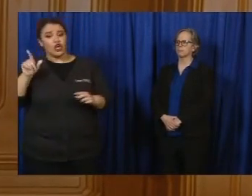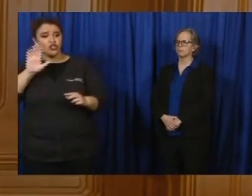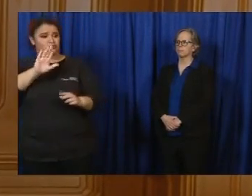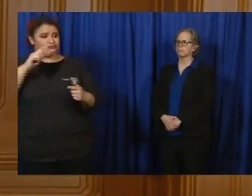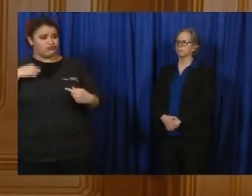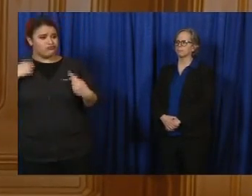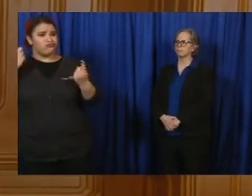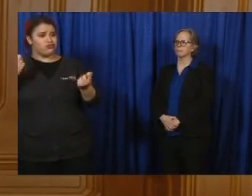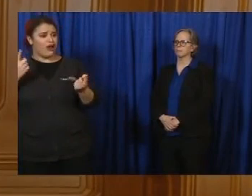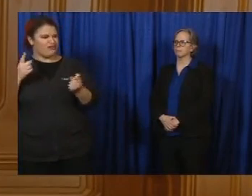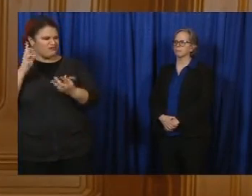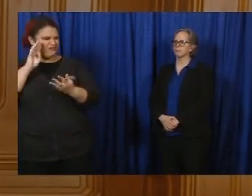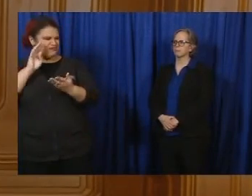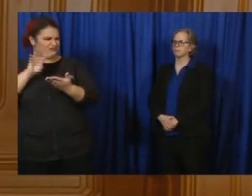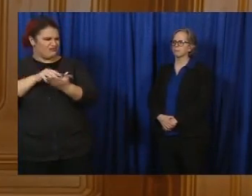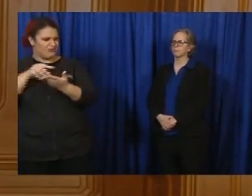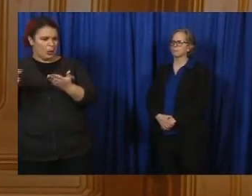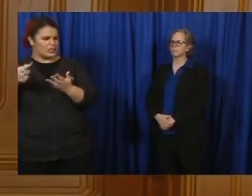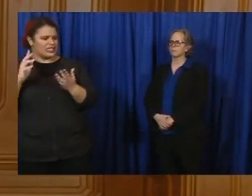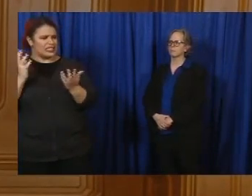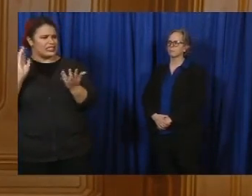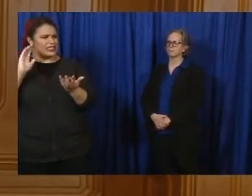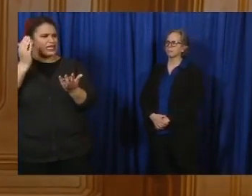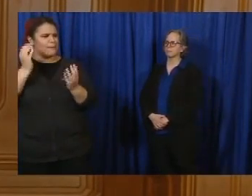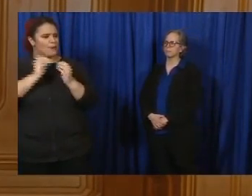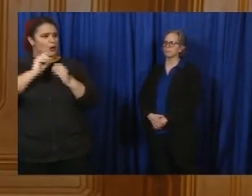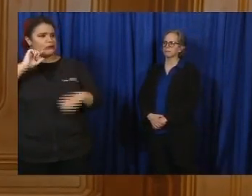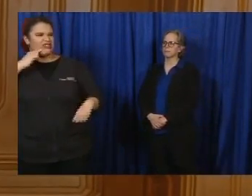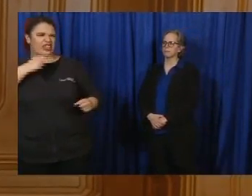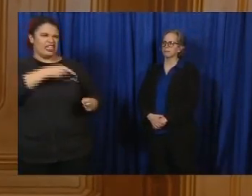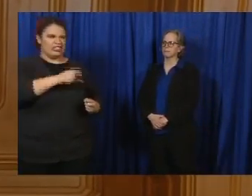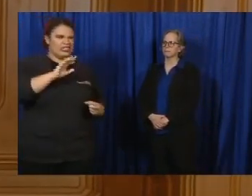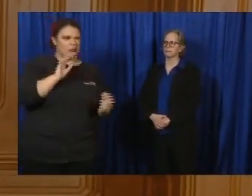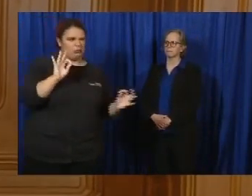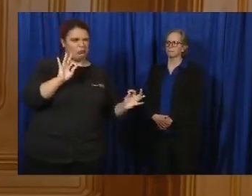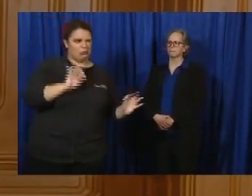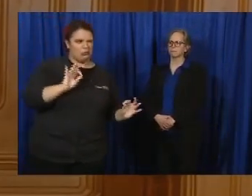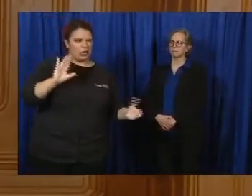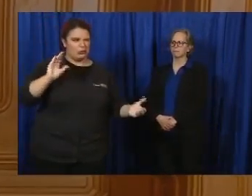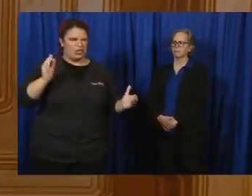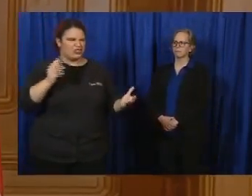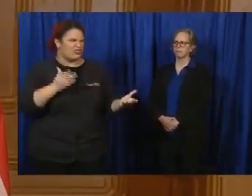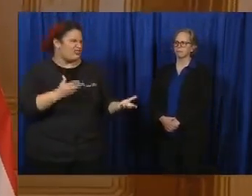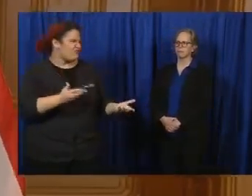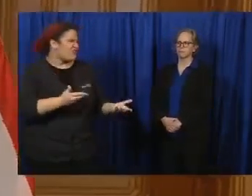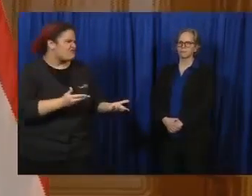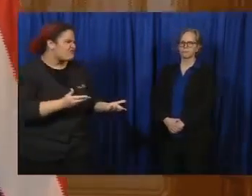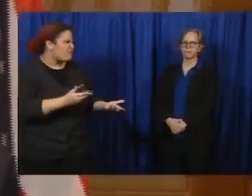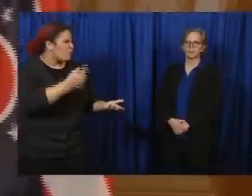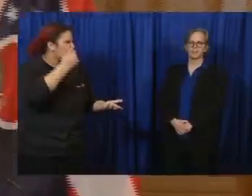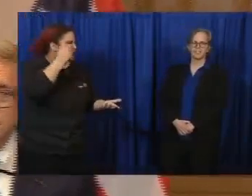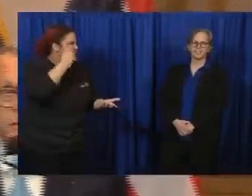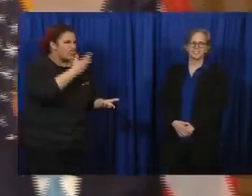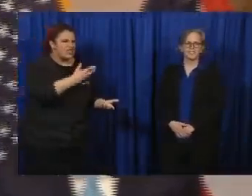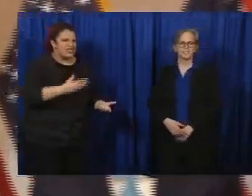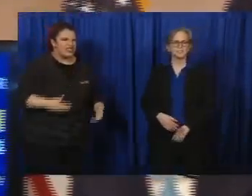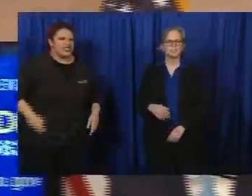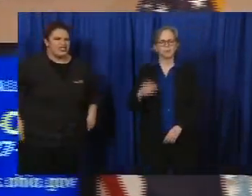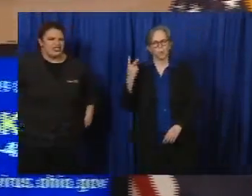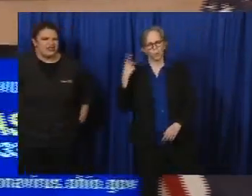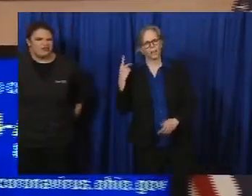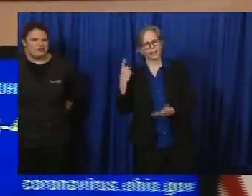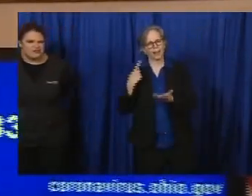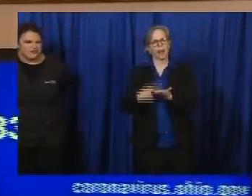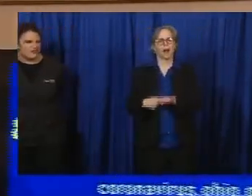about that study, and I just asked her, excuse me, to kind of fill everybody else in on what you told me. So